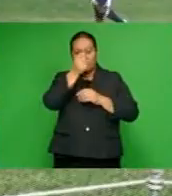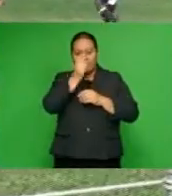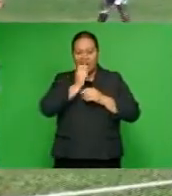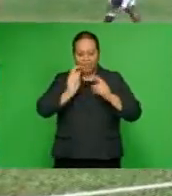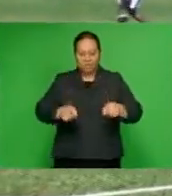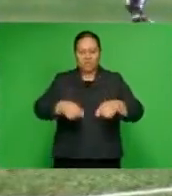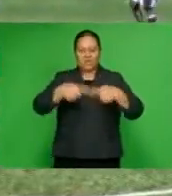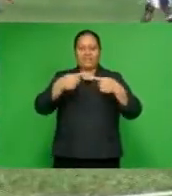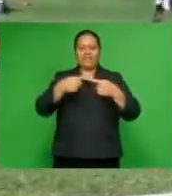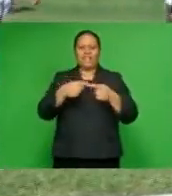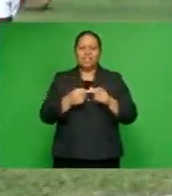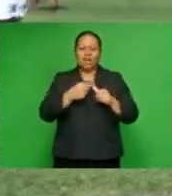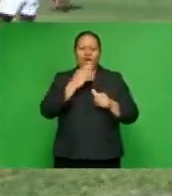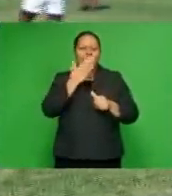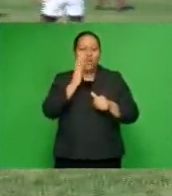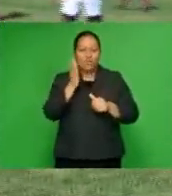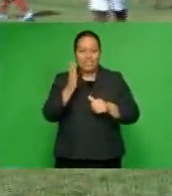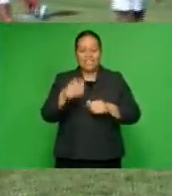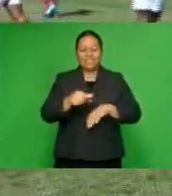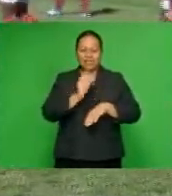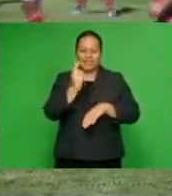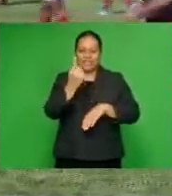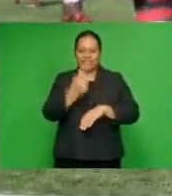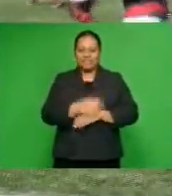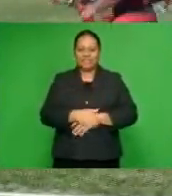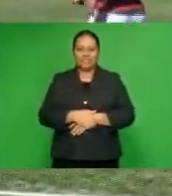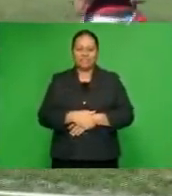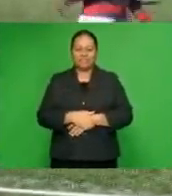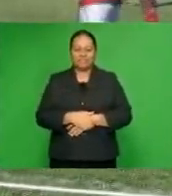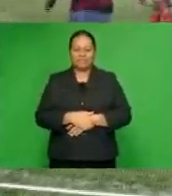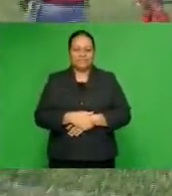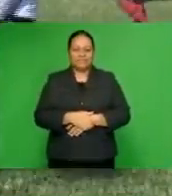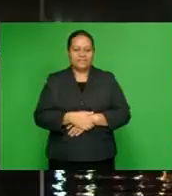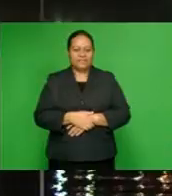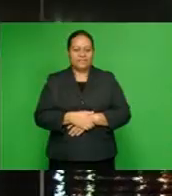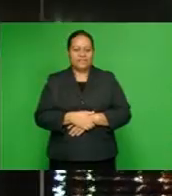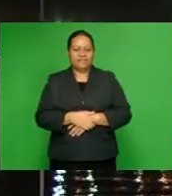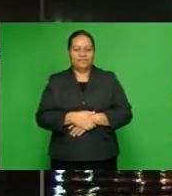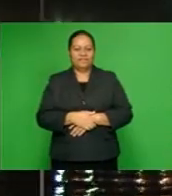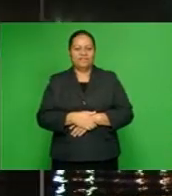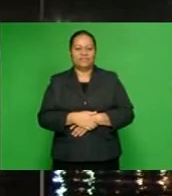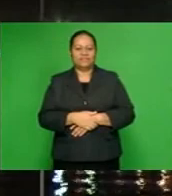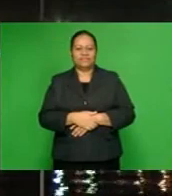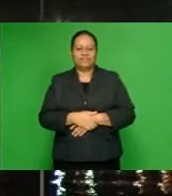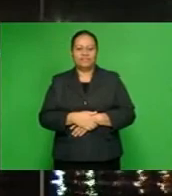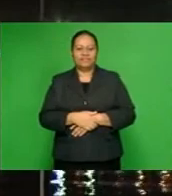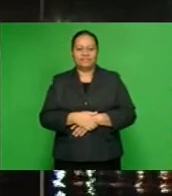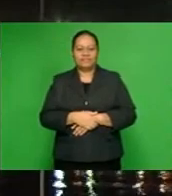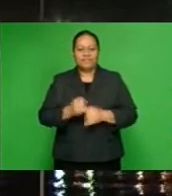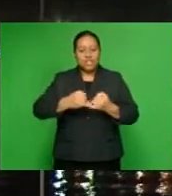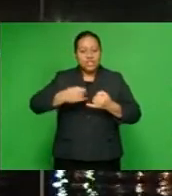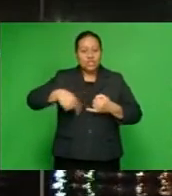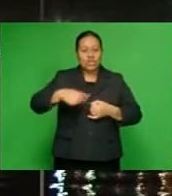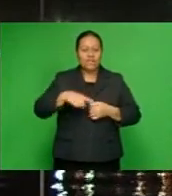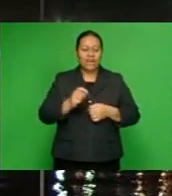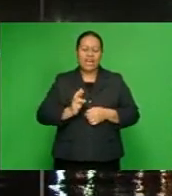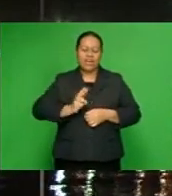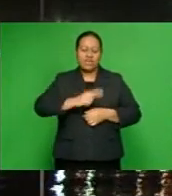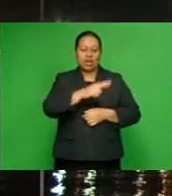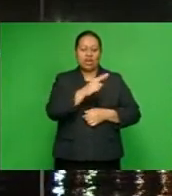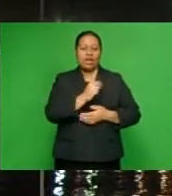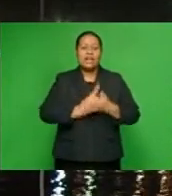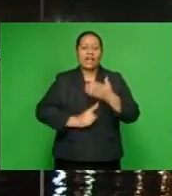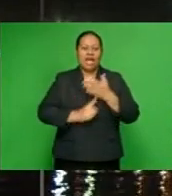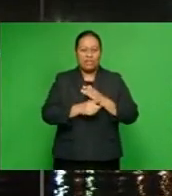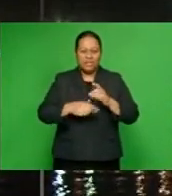on August 1st. Karalaini Tavi, FBC Sports. Suva and Rewa fought tooth and nail to the